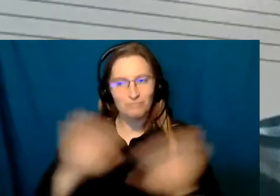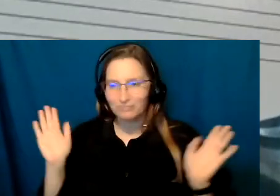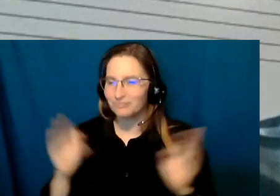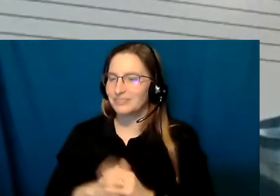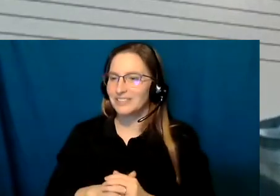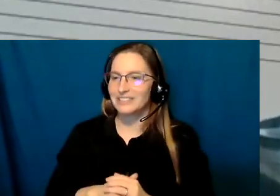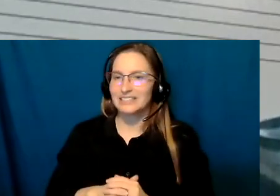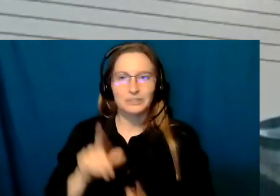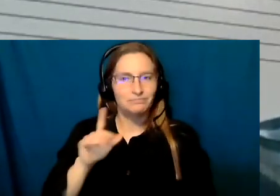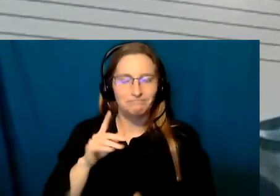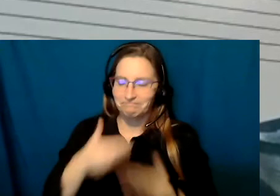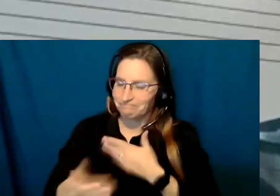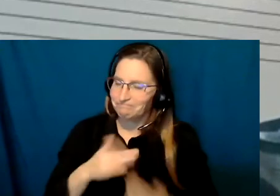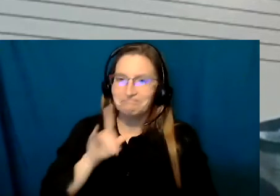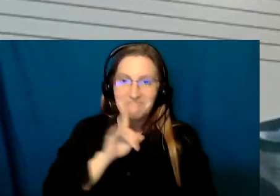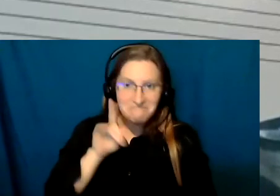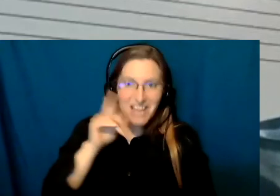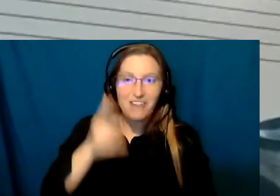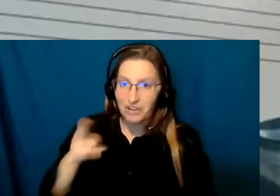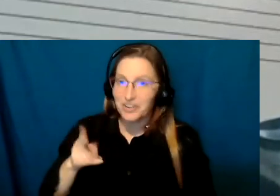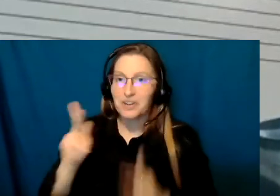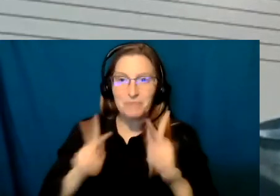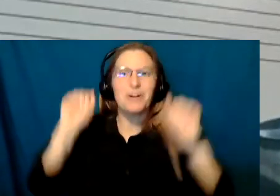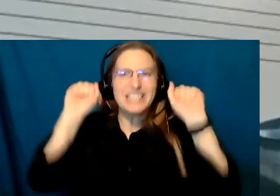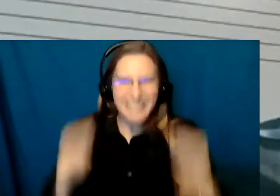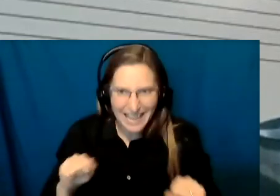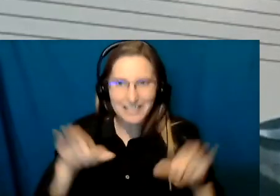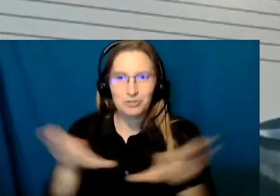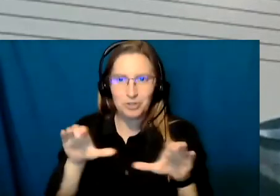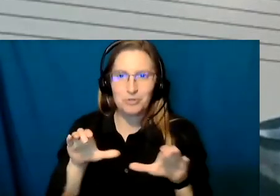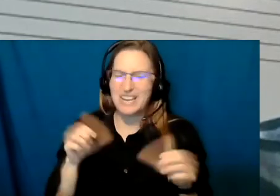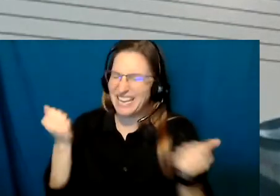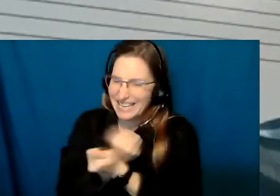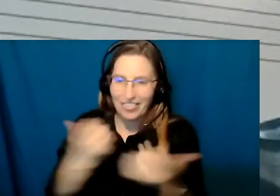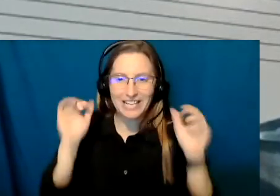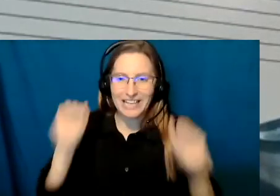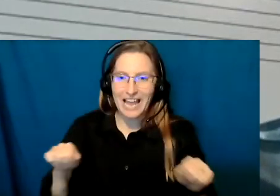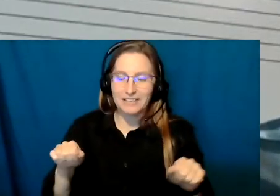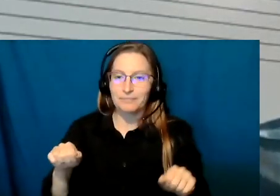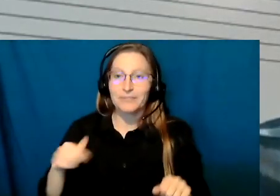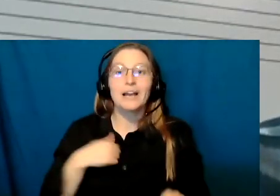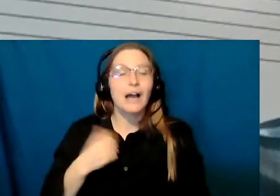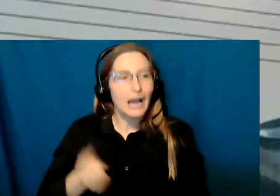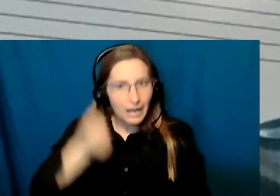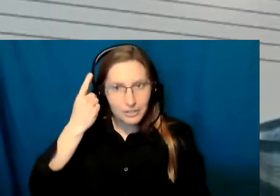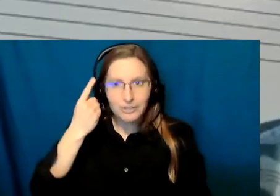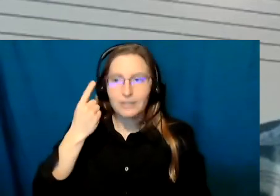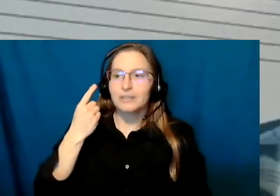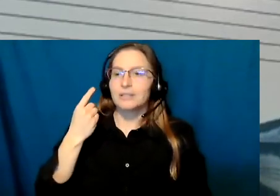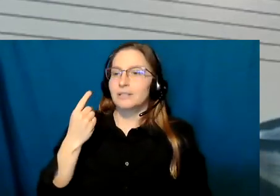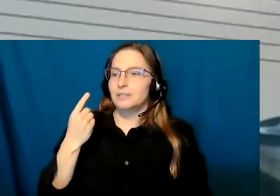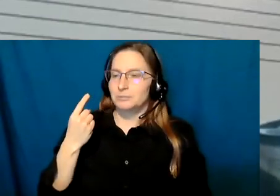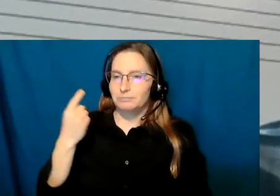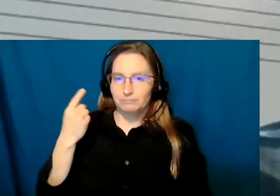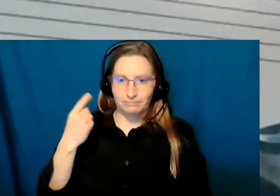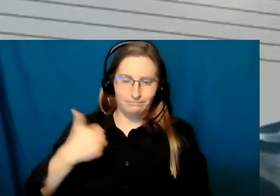Deaf and hard of hearing people can do anything, and don't let. I understand as someone that has had